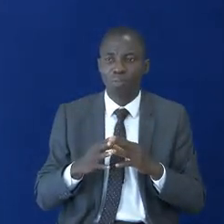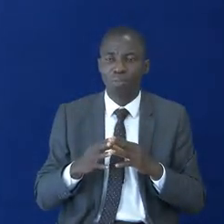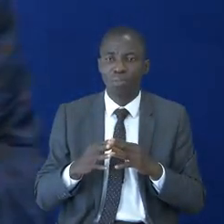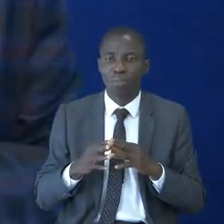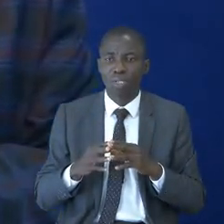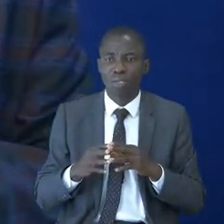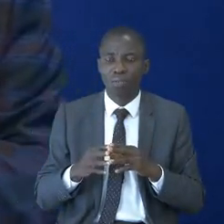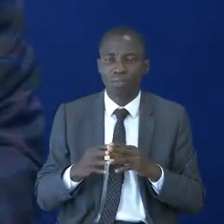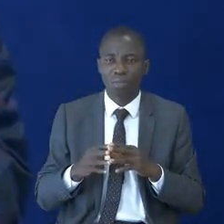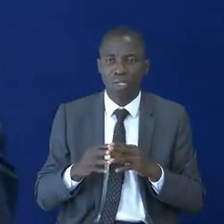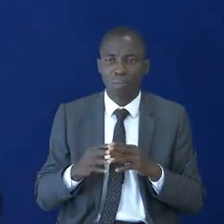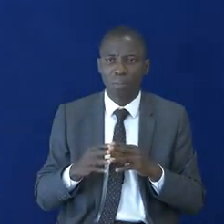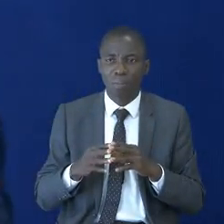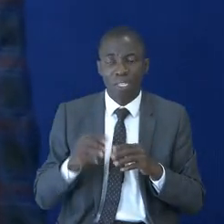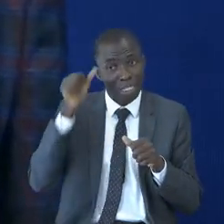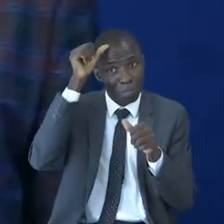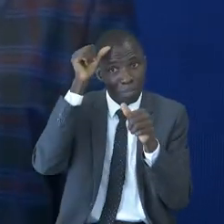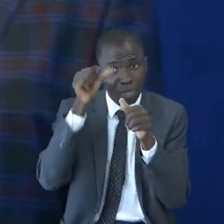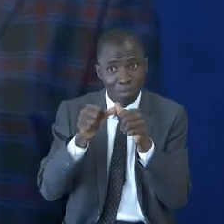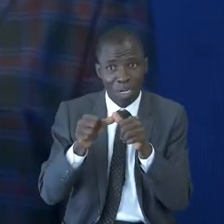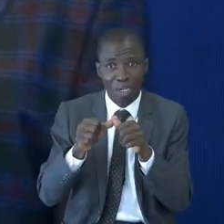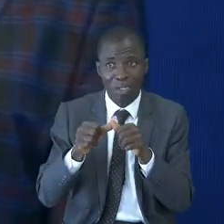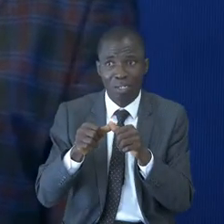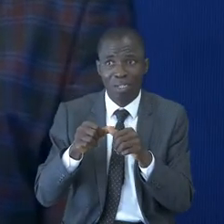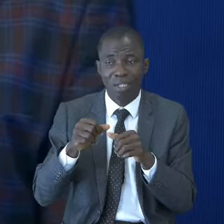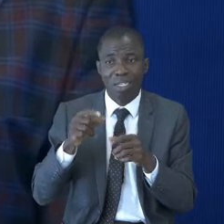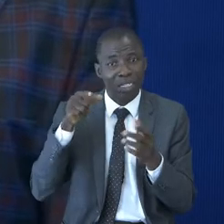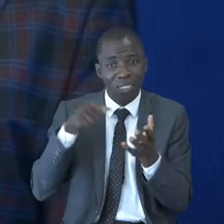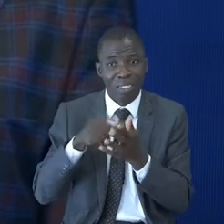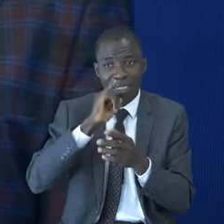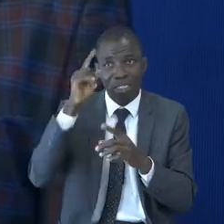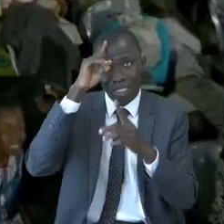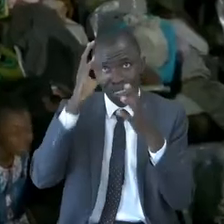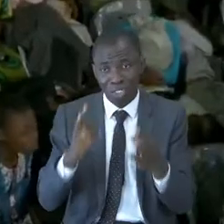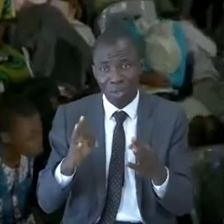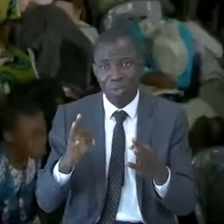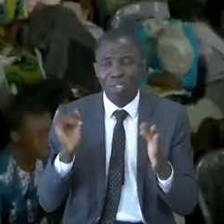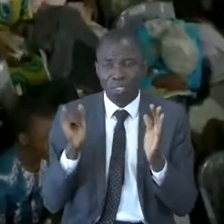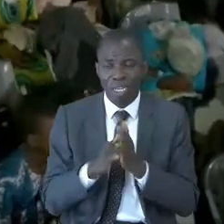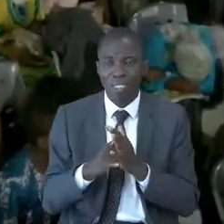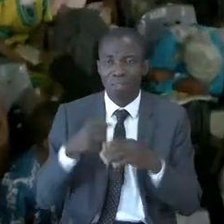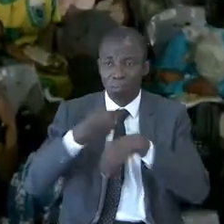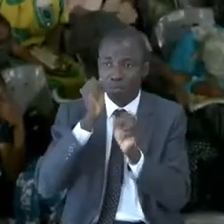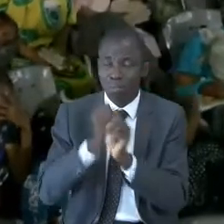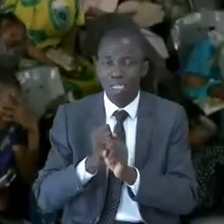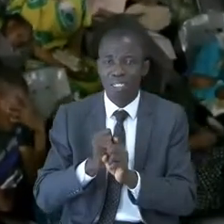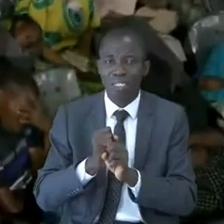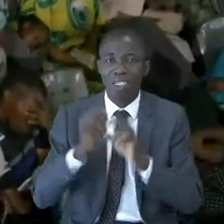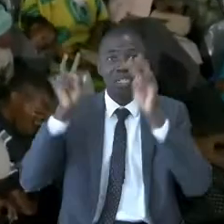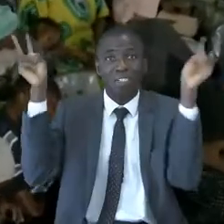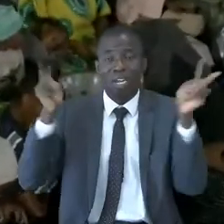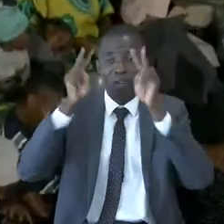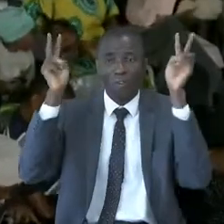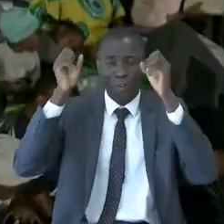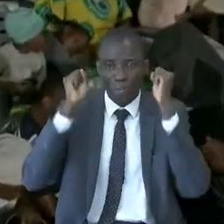eyes closed. Remember, the decision that makes triumphant power to